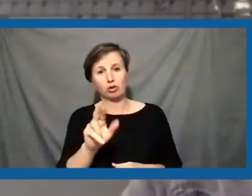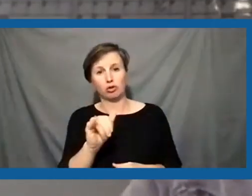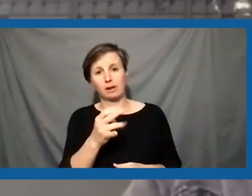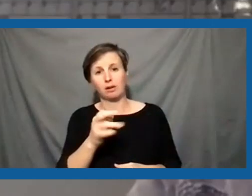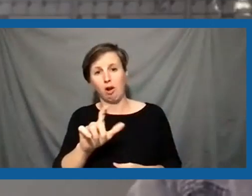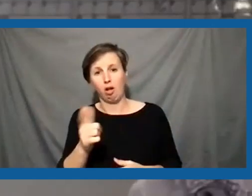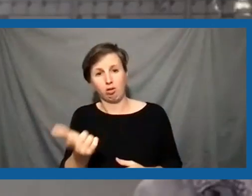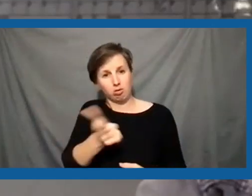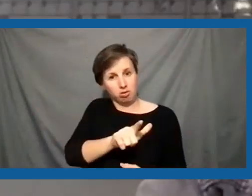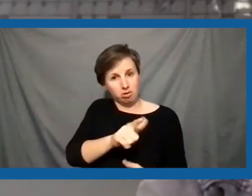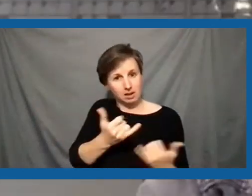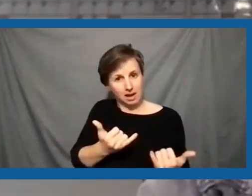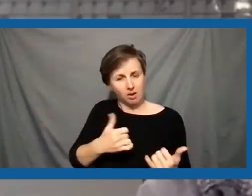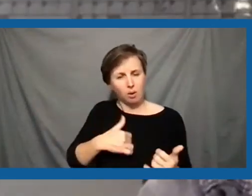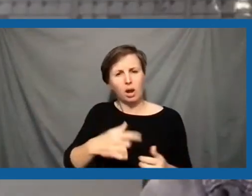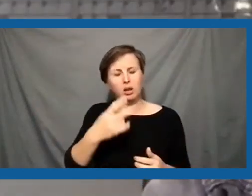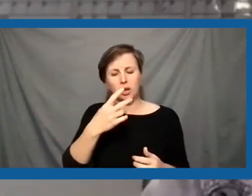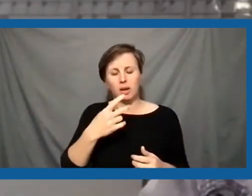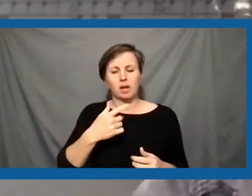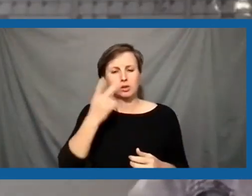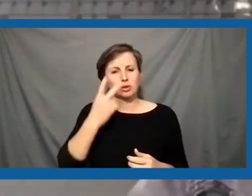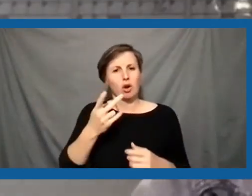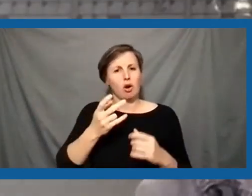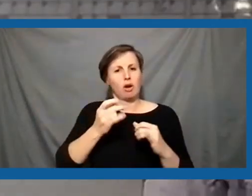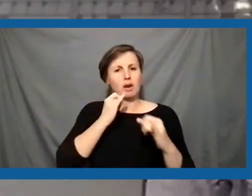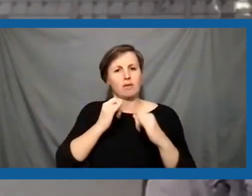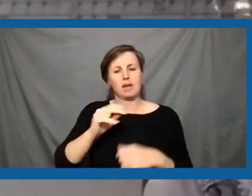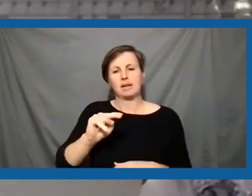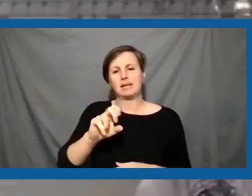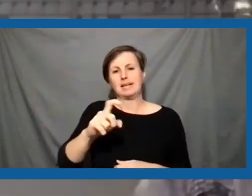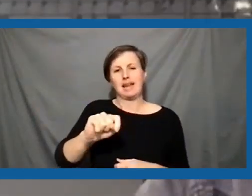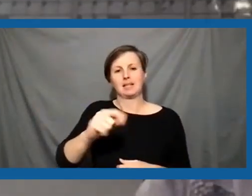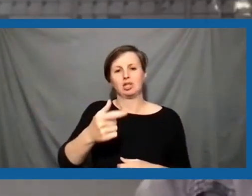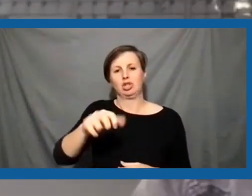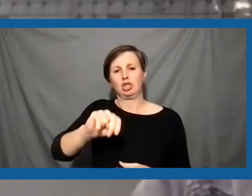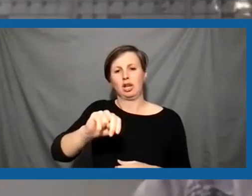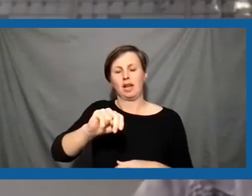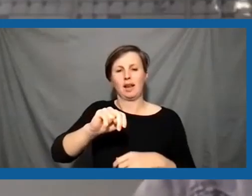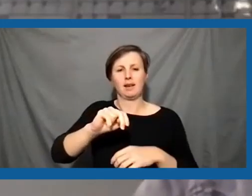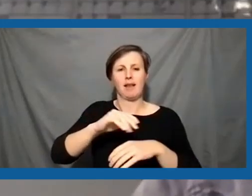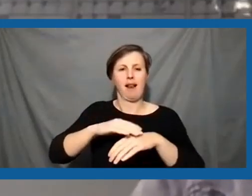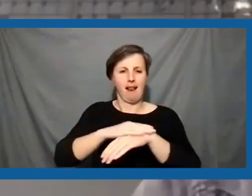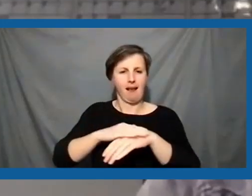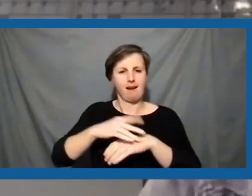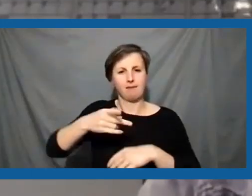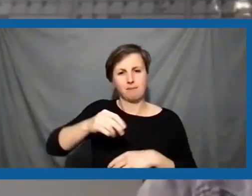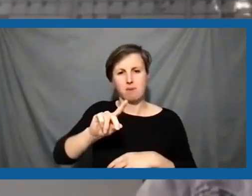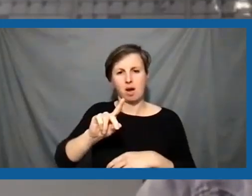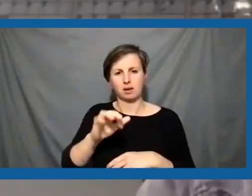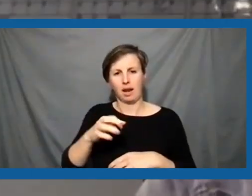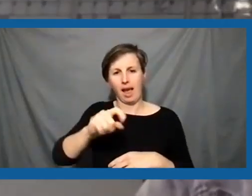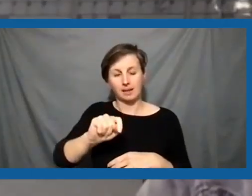it over to you. So I saw an interview on Next Gen Native podcast, and I learned that your approach